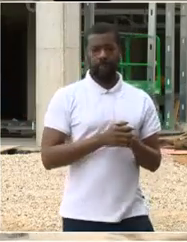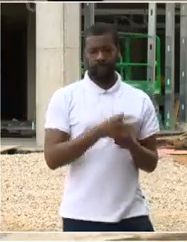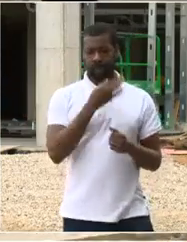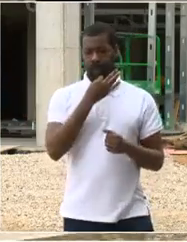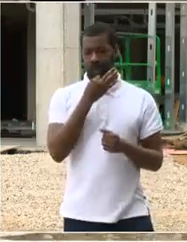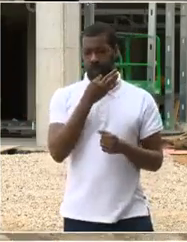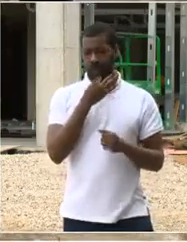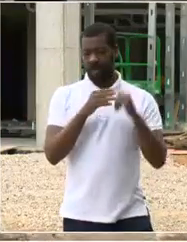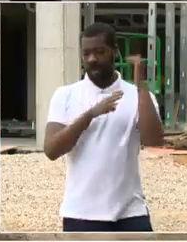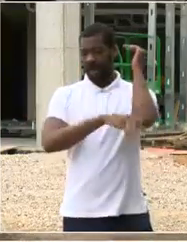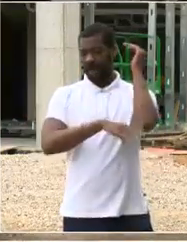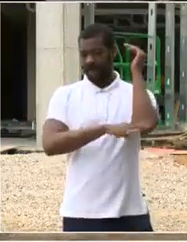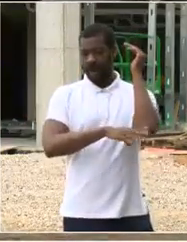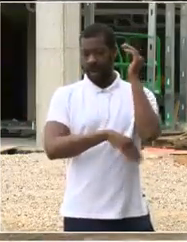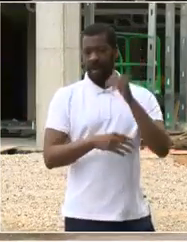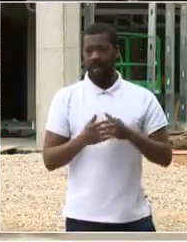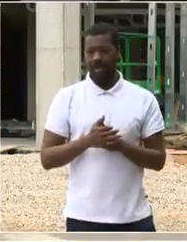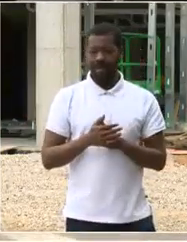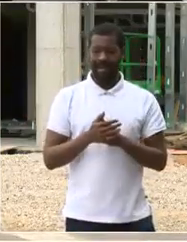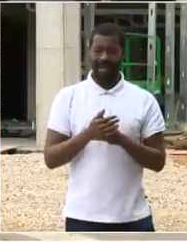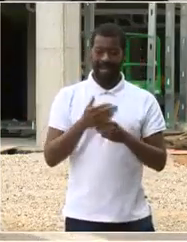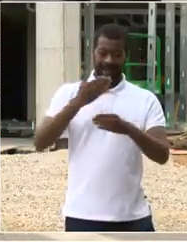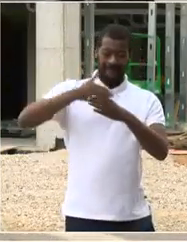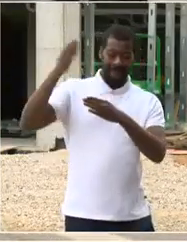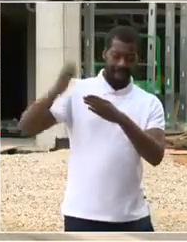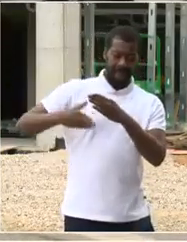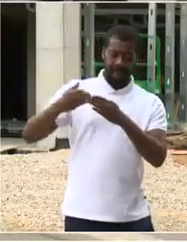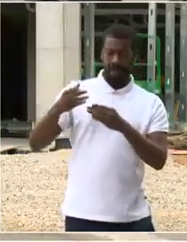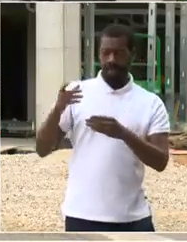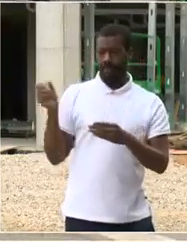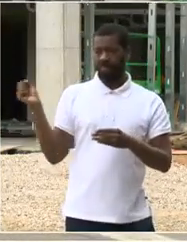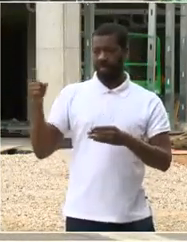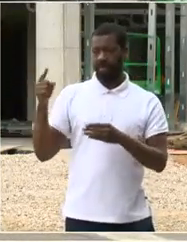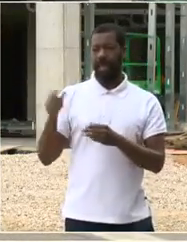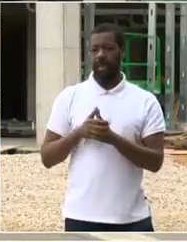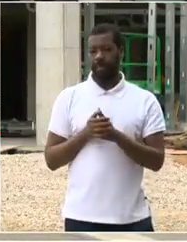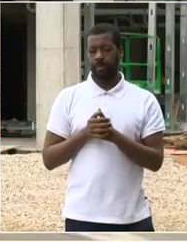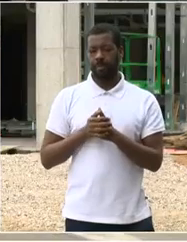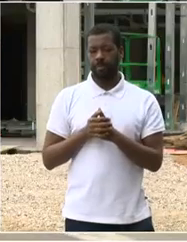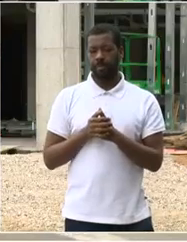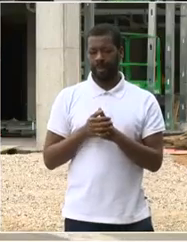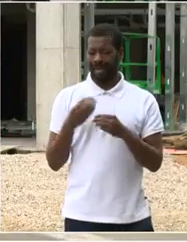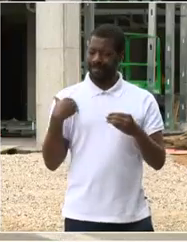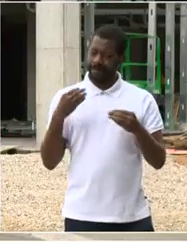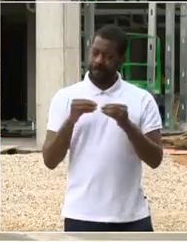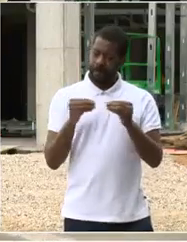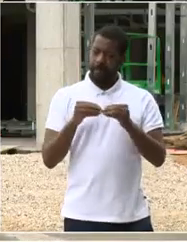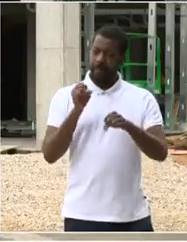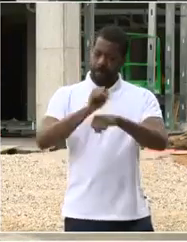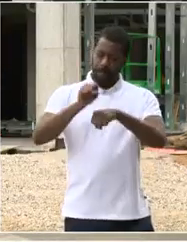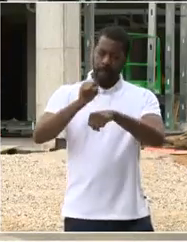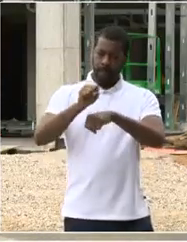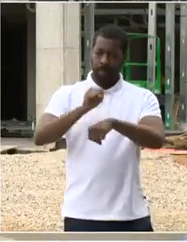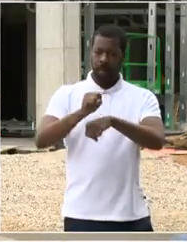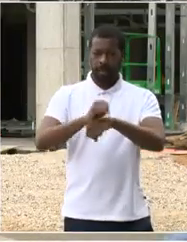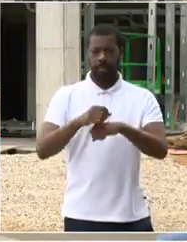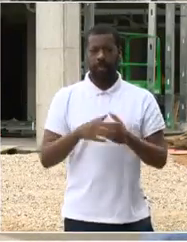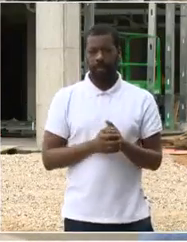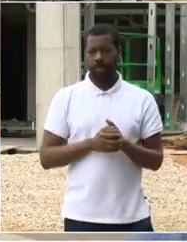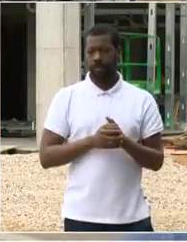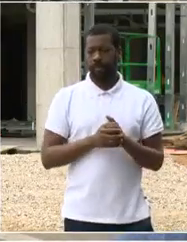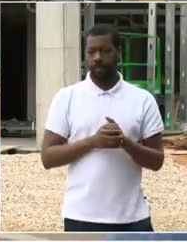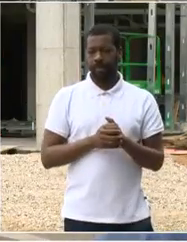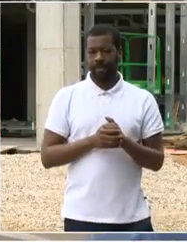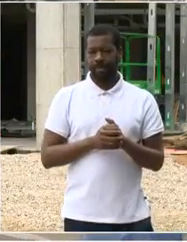fall and the final tranche next year. But there's more to do. which is exactly what we're